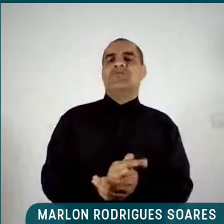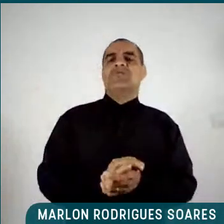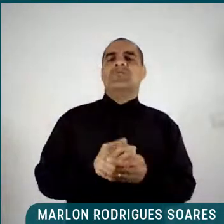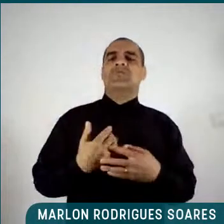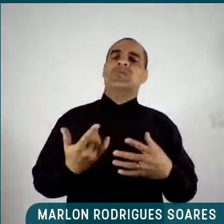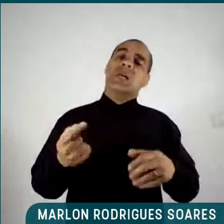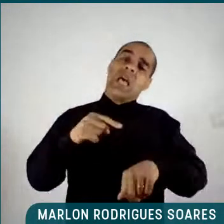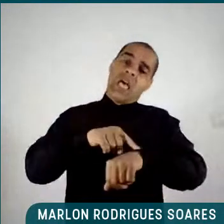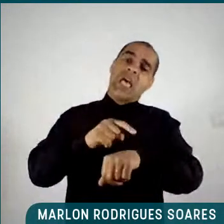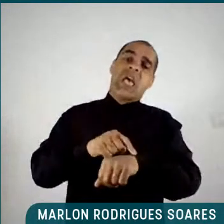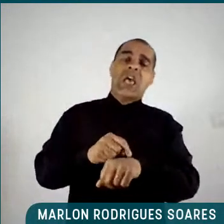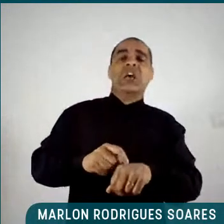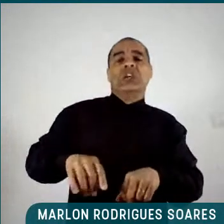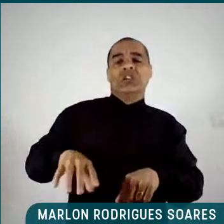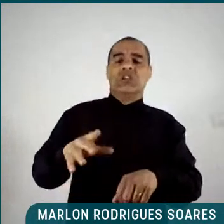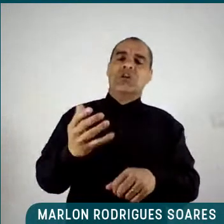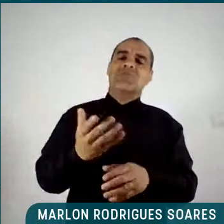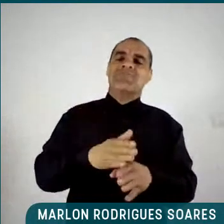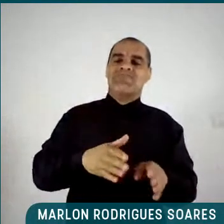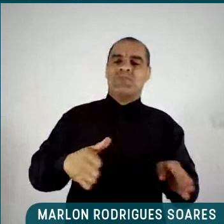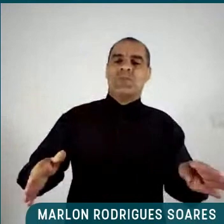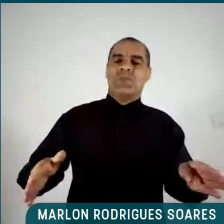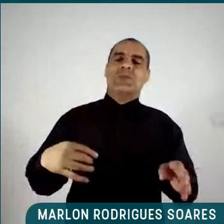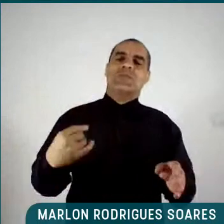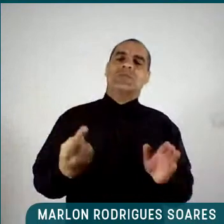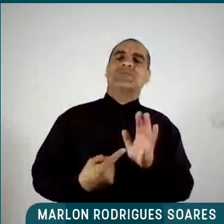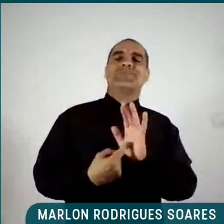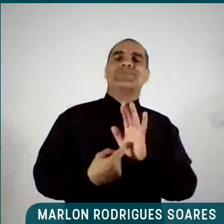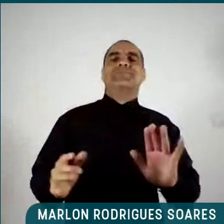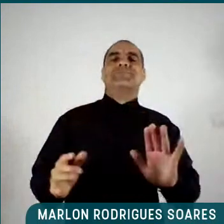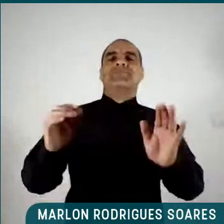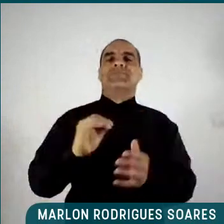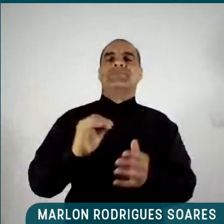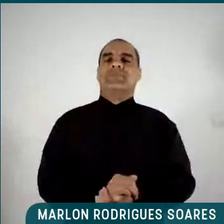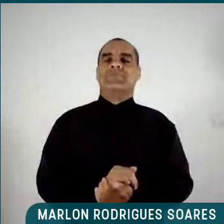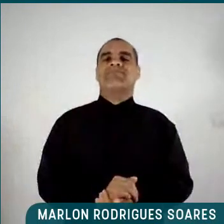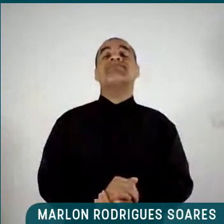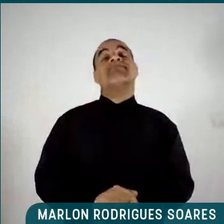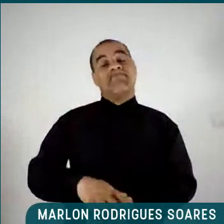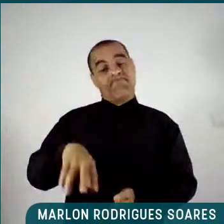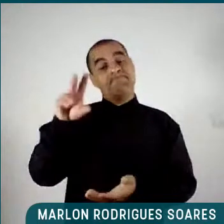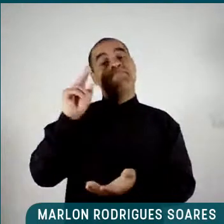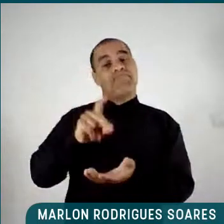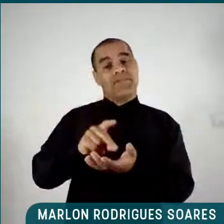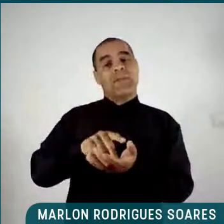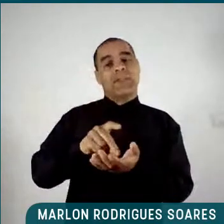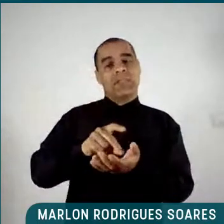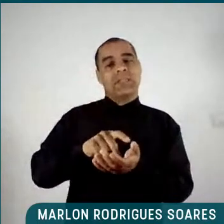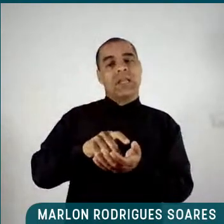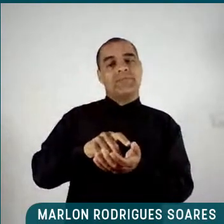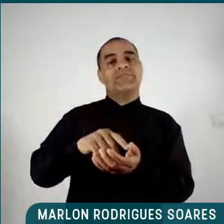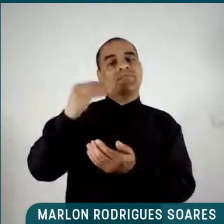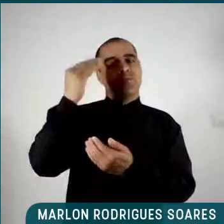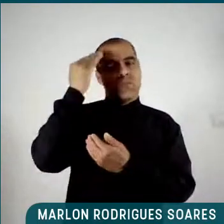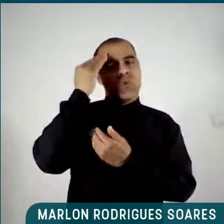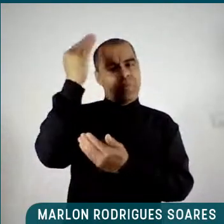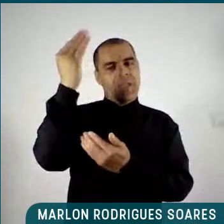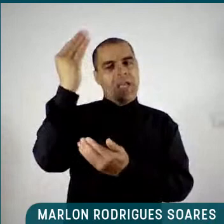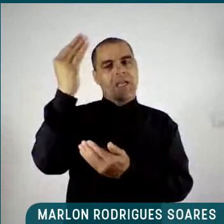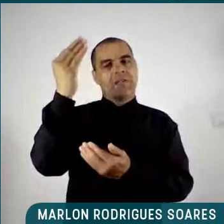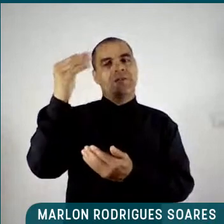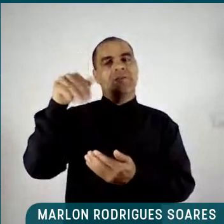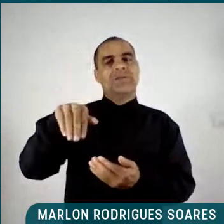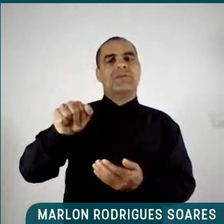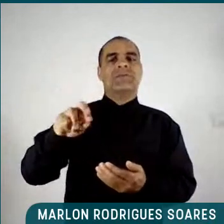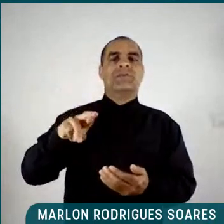that I think that this is an opportunity to think about this and bring all these issues to the surface.